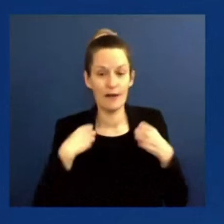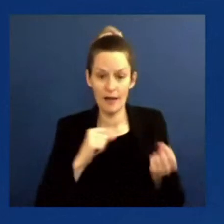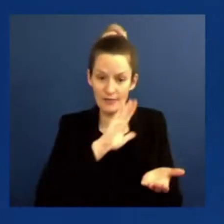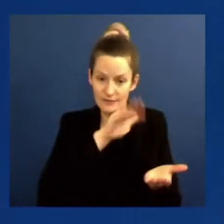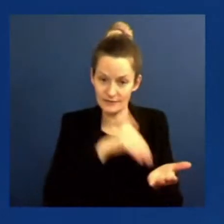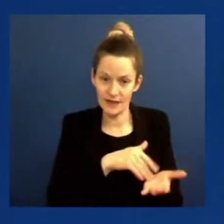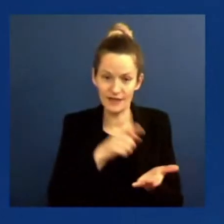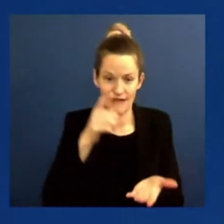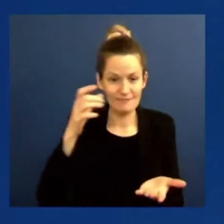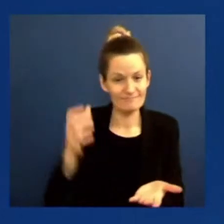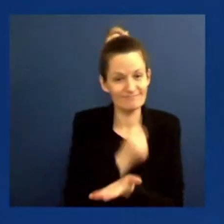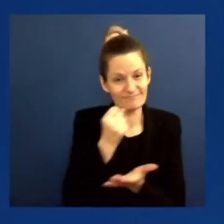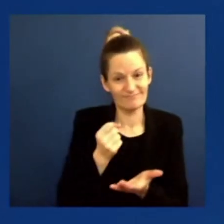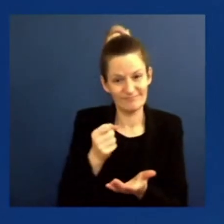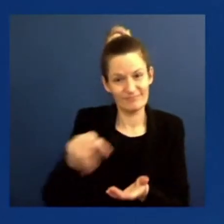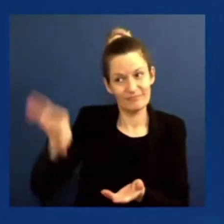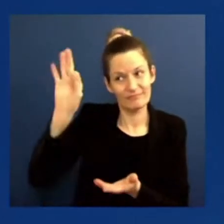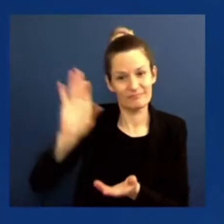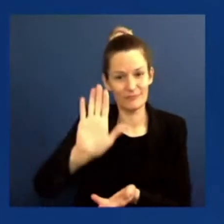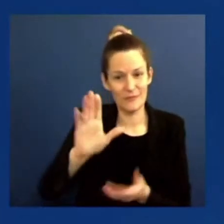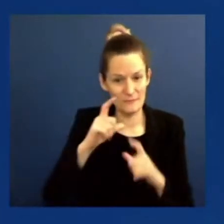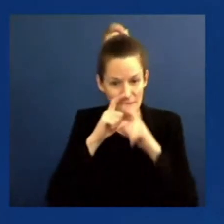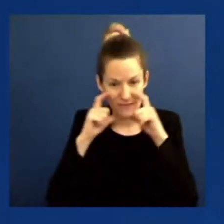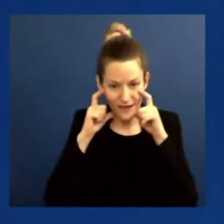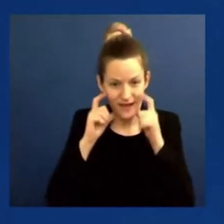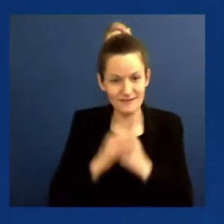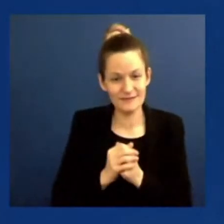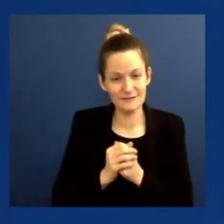So we've come a long way in our fight against the virus.